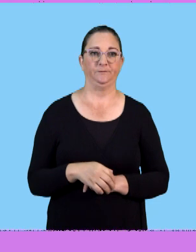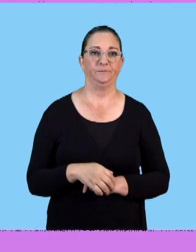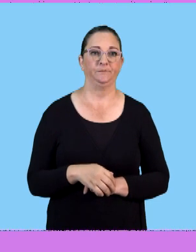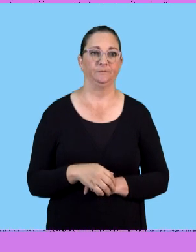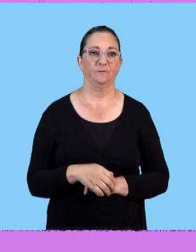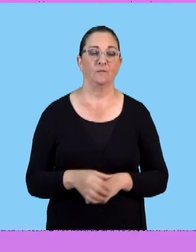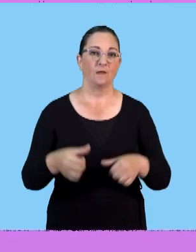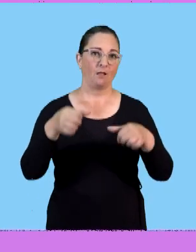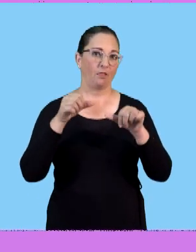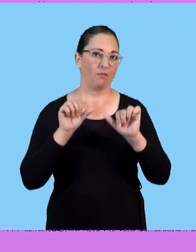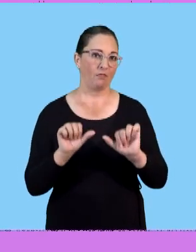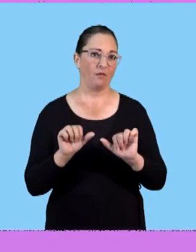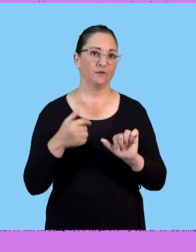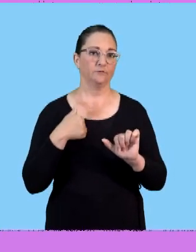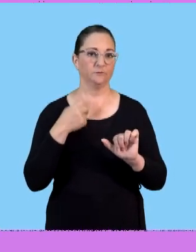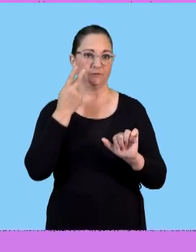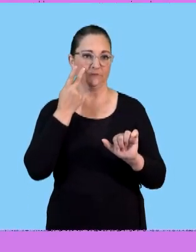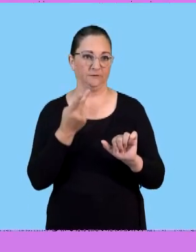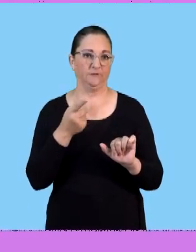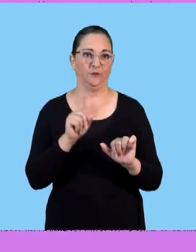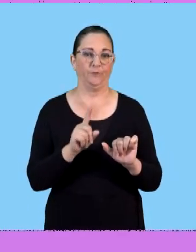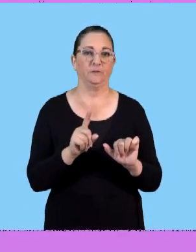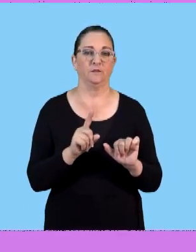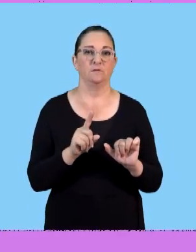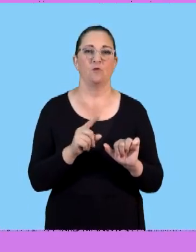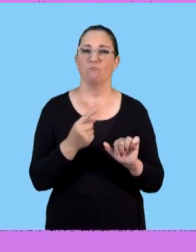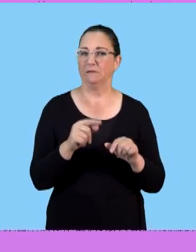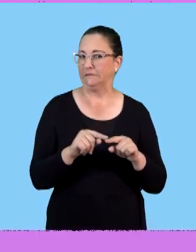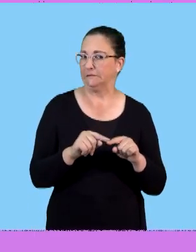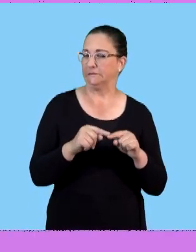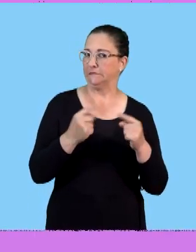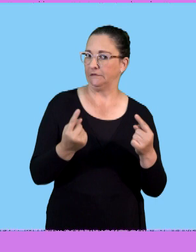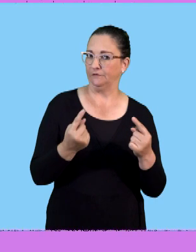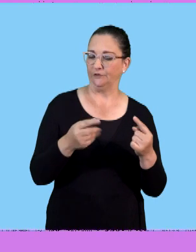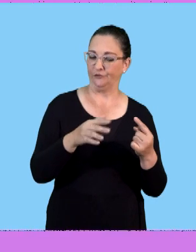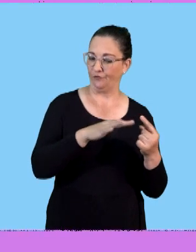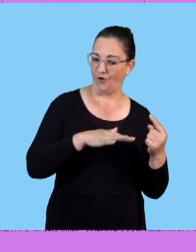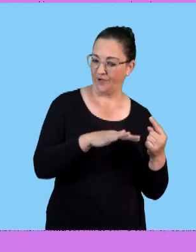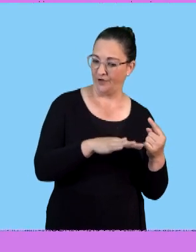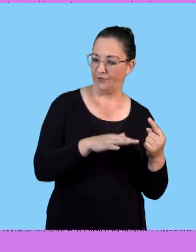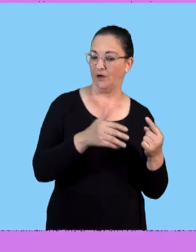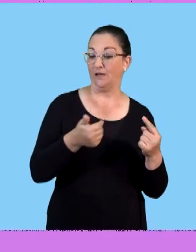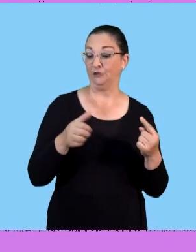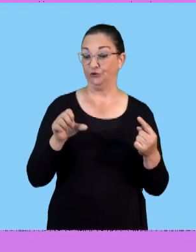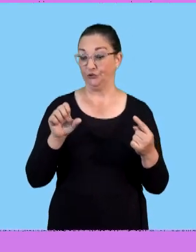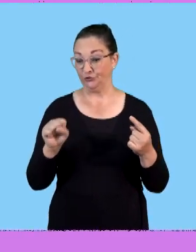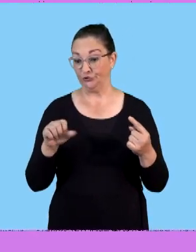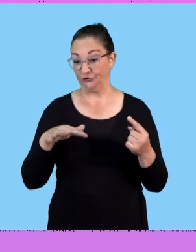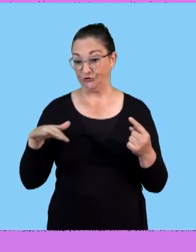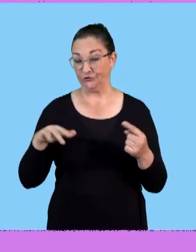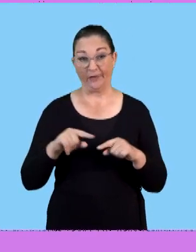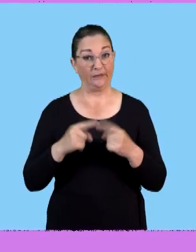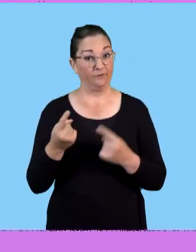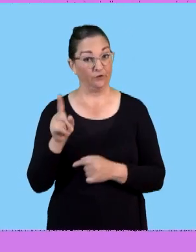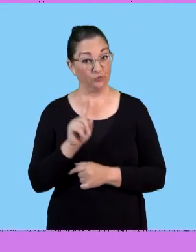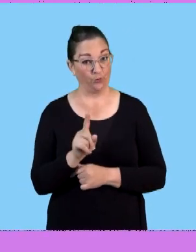squared, squared kilometers. Then I've also indicated here that the only difference between area and total